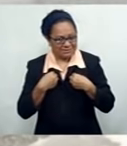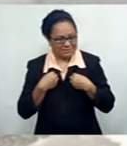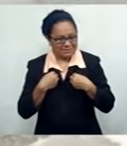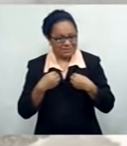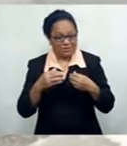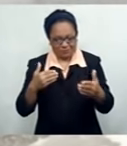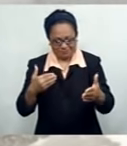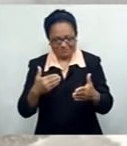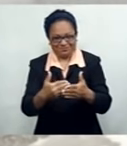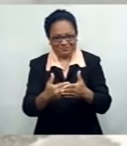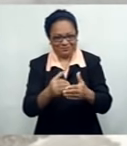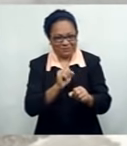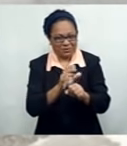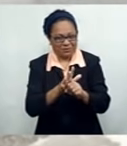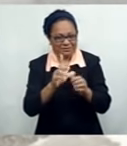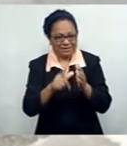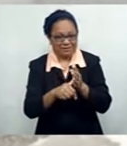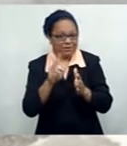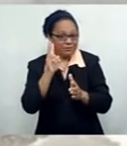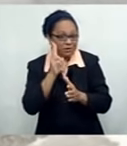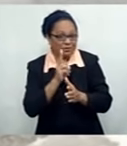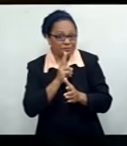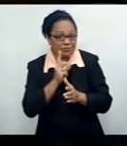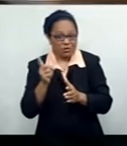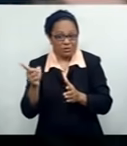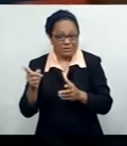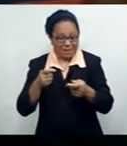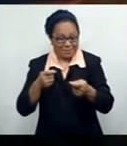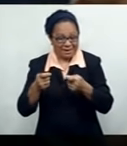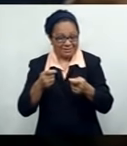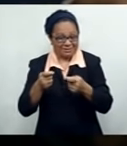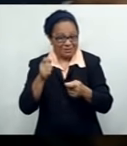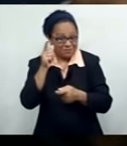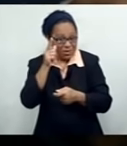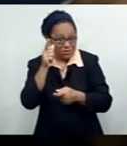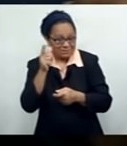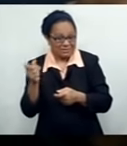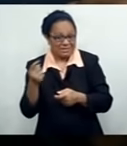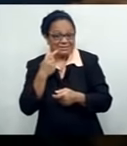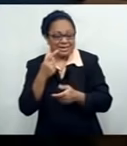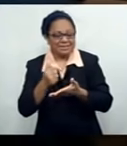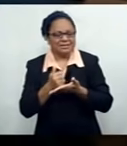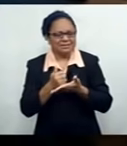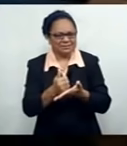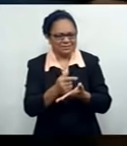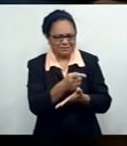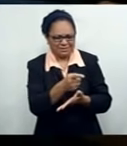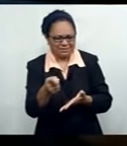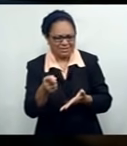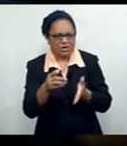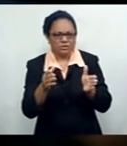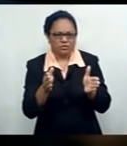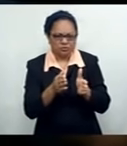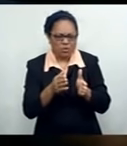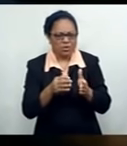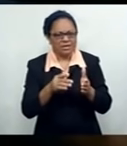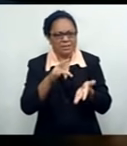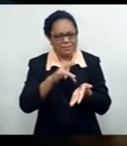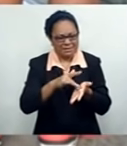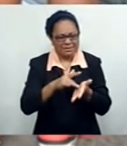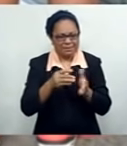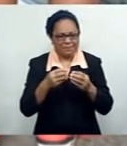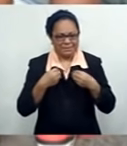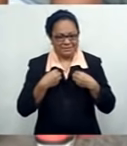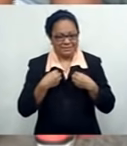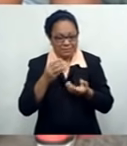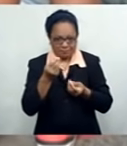these tough times. Vodafone Chief Marketing Officer Rajneesh Prasad says they're assisting these SMEs and other organizations with